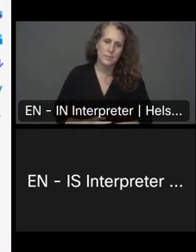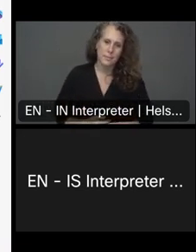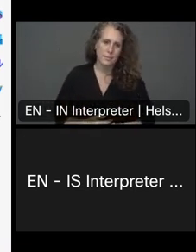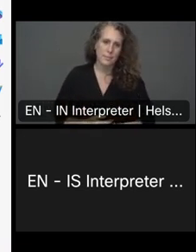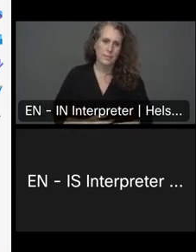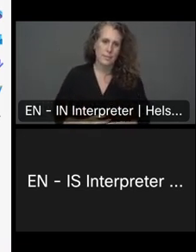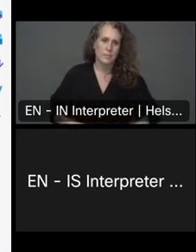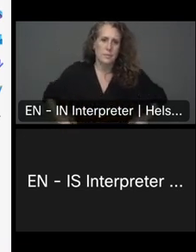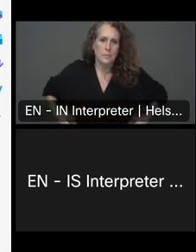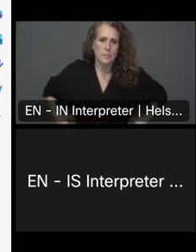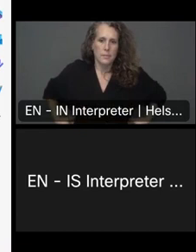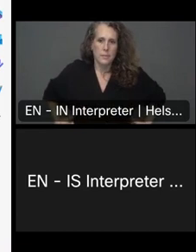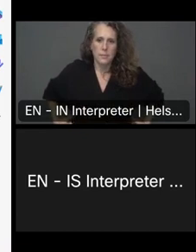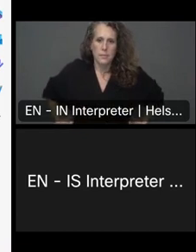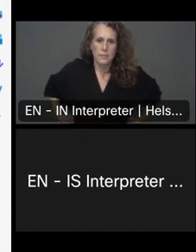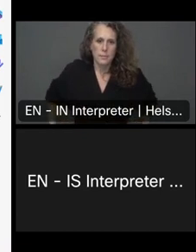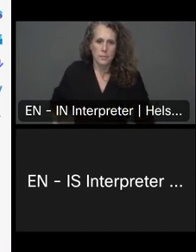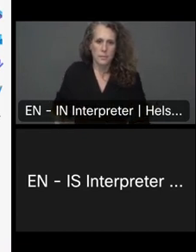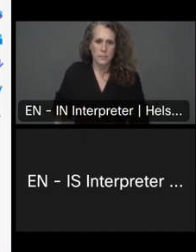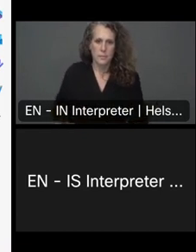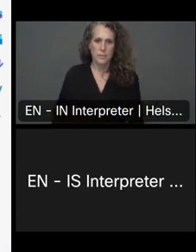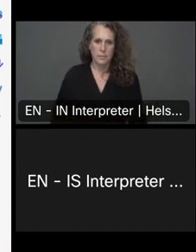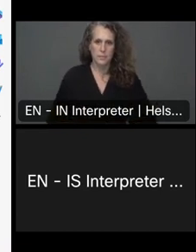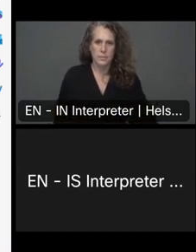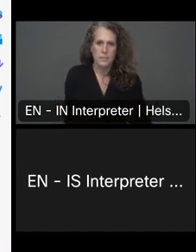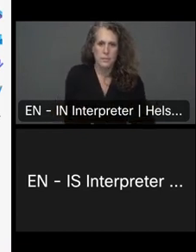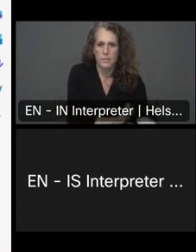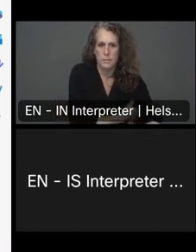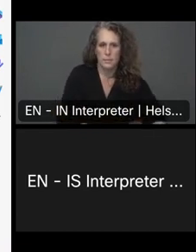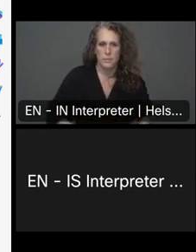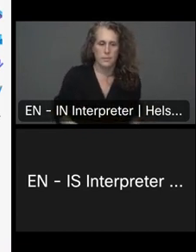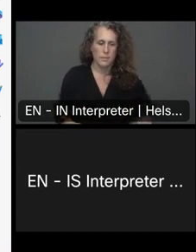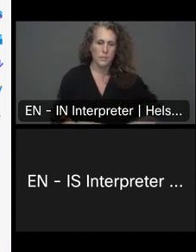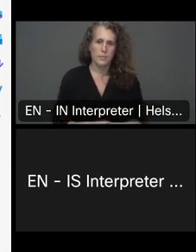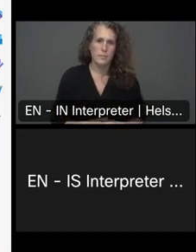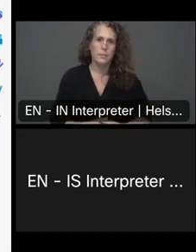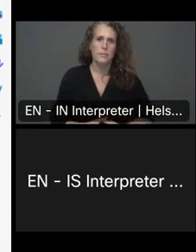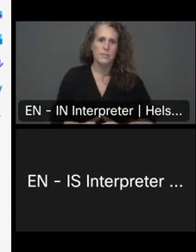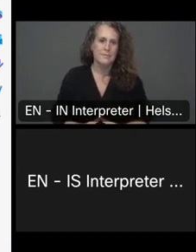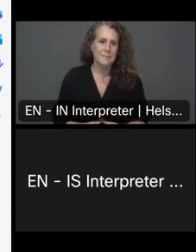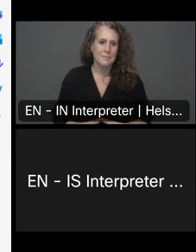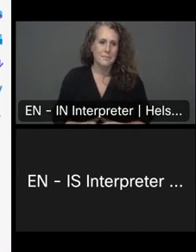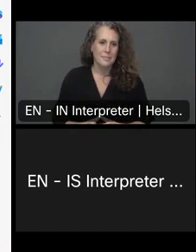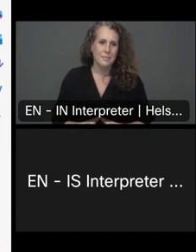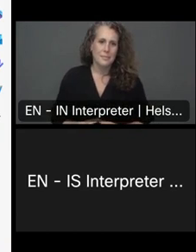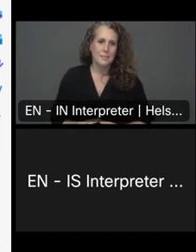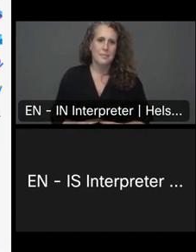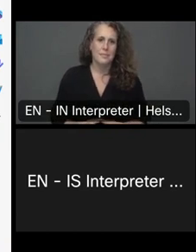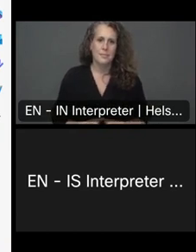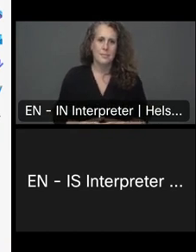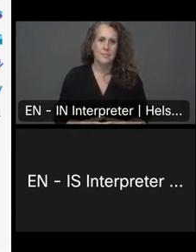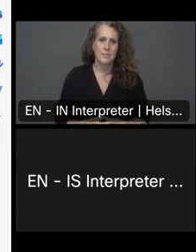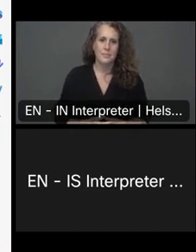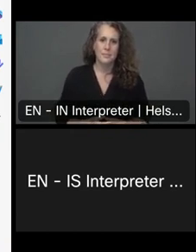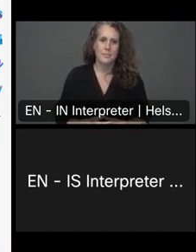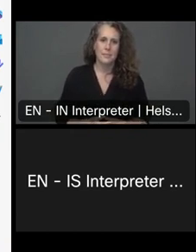how expressive or effective constructions can develop into simple grammatical devices. An expression, he writes, with the